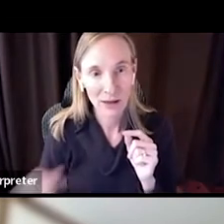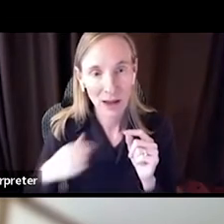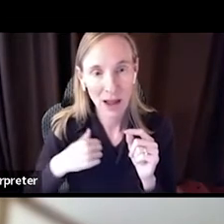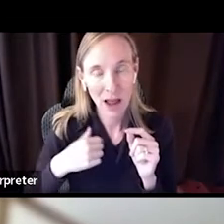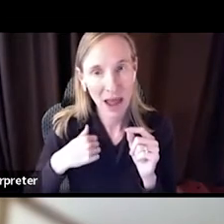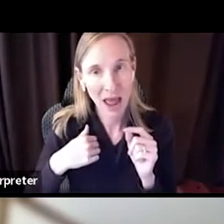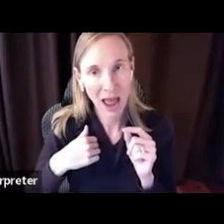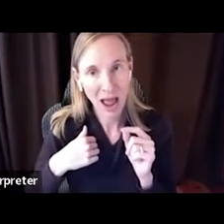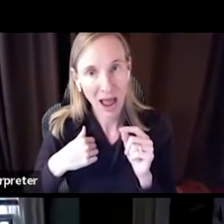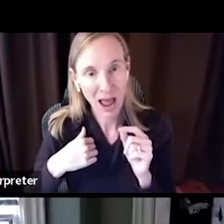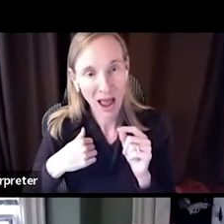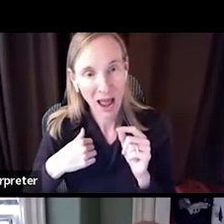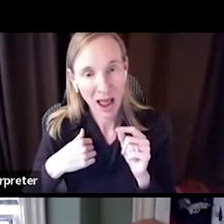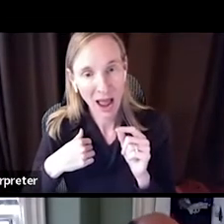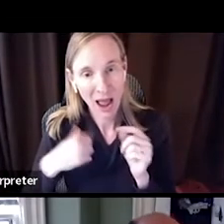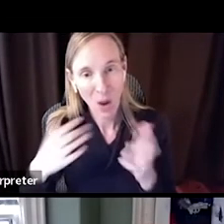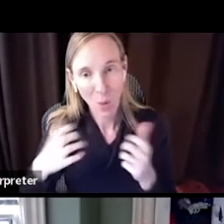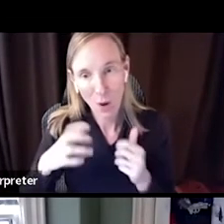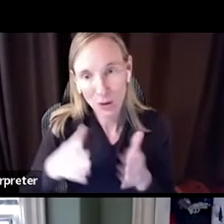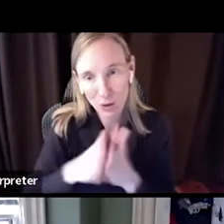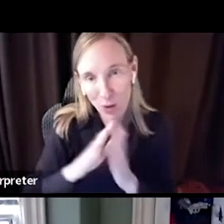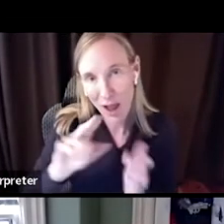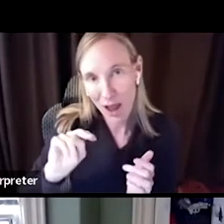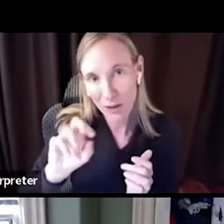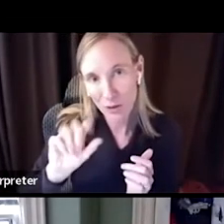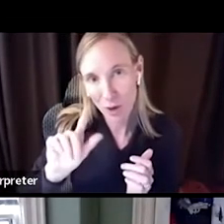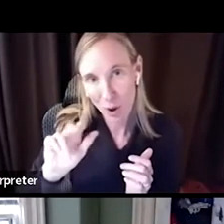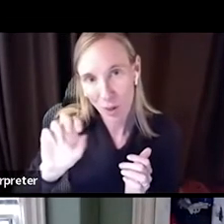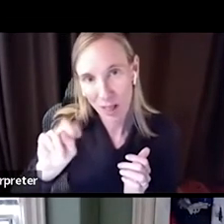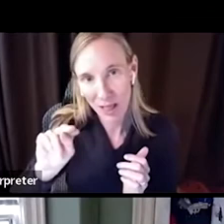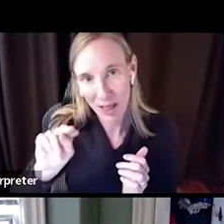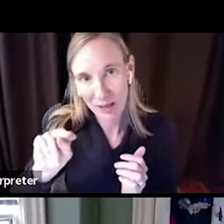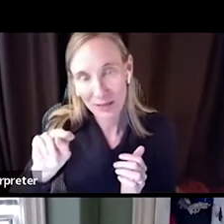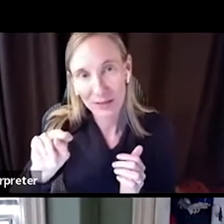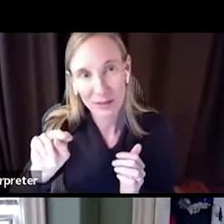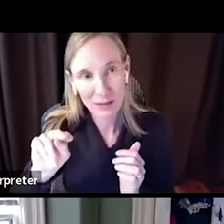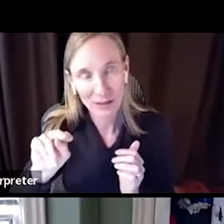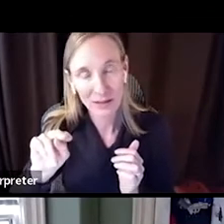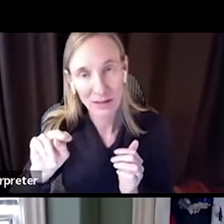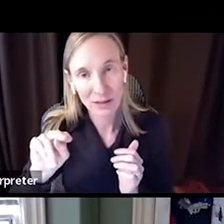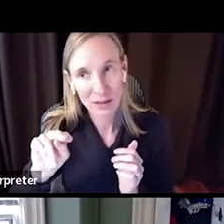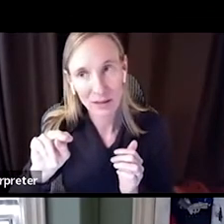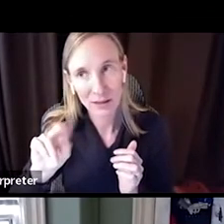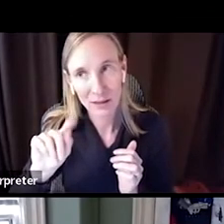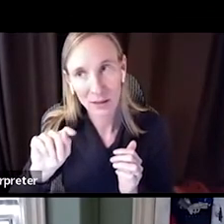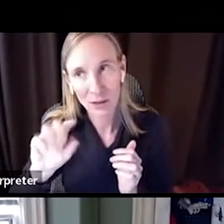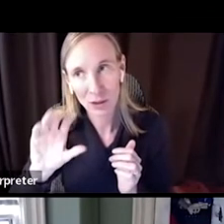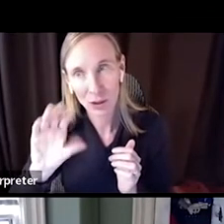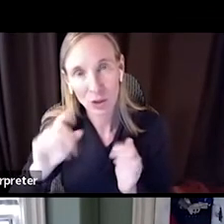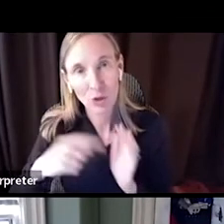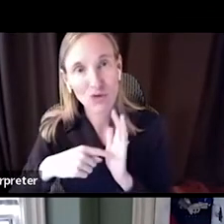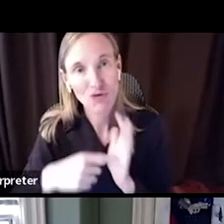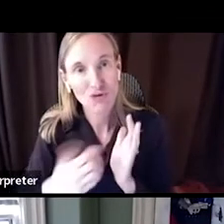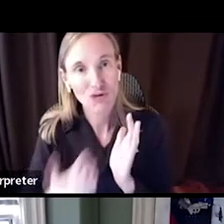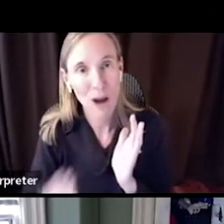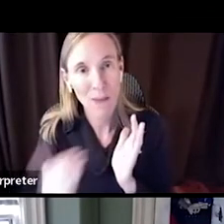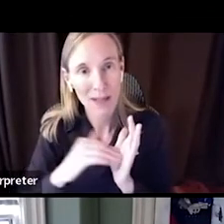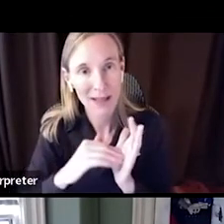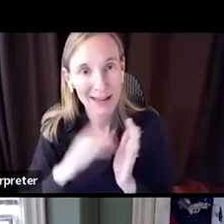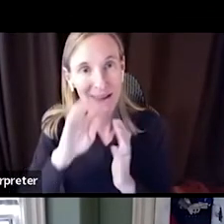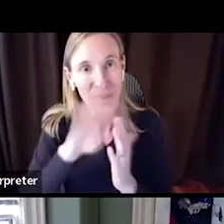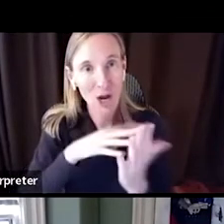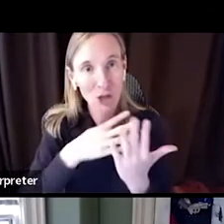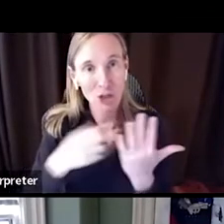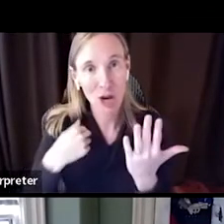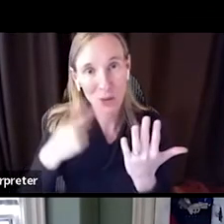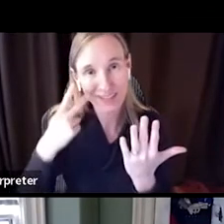I'm wanting to ask him to replicate a chart, which we've seen in the past,